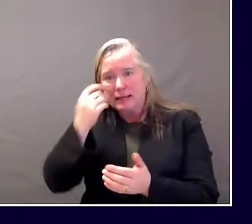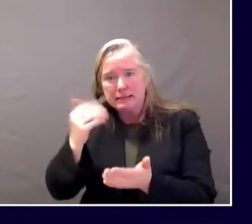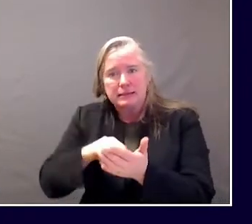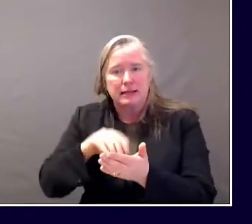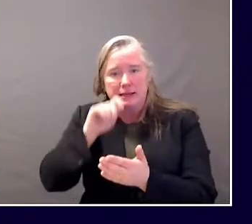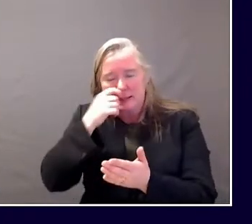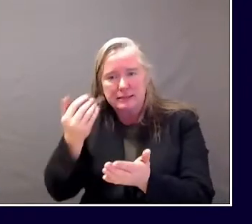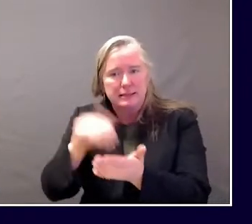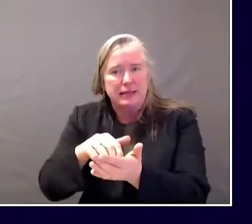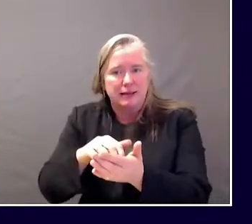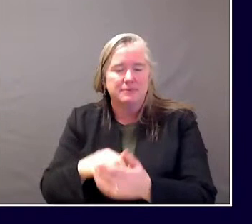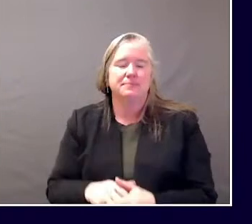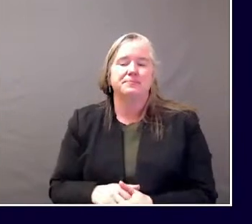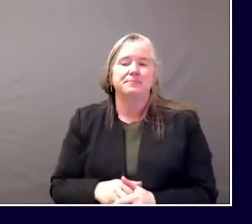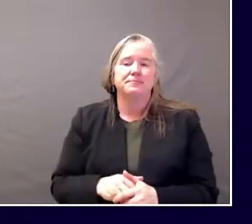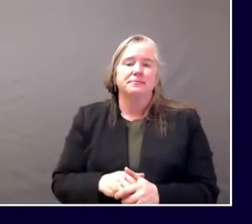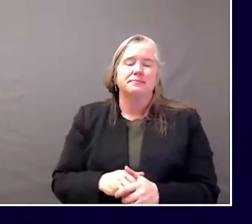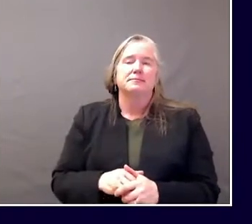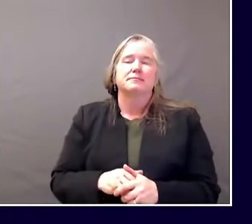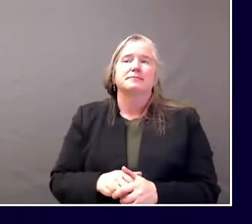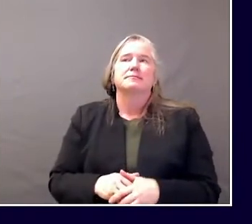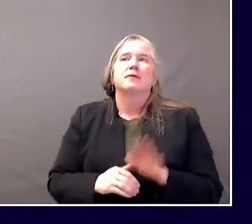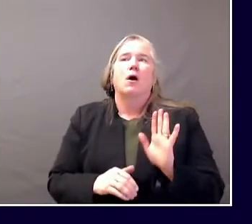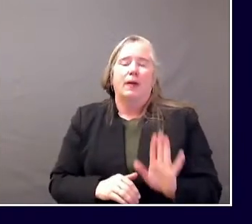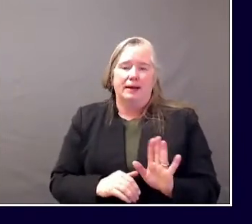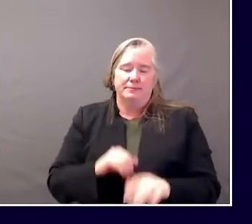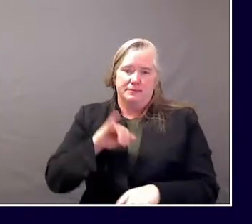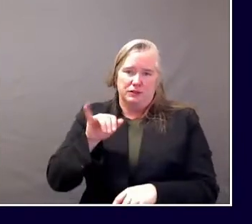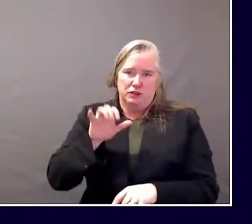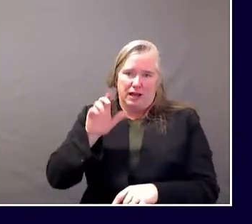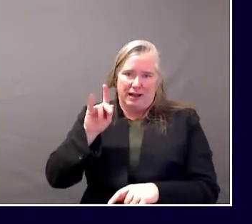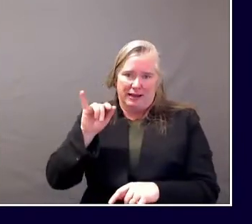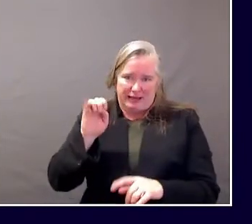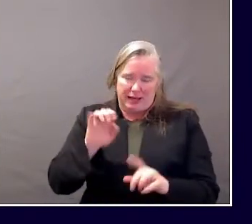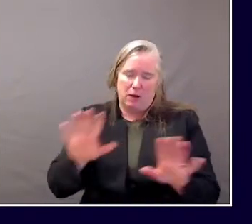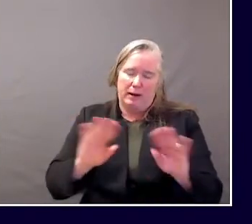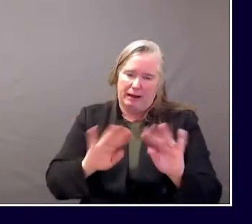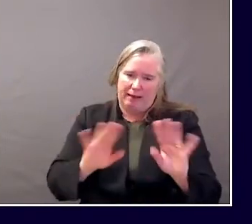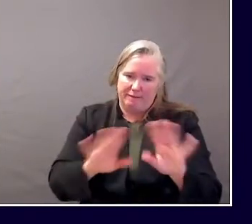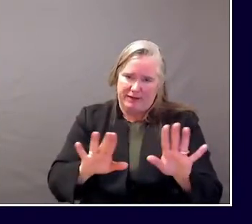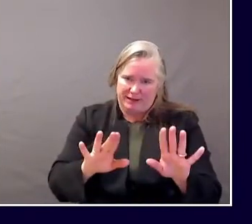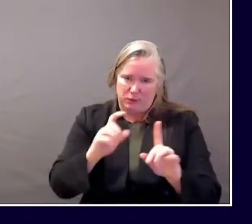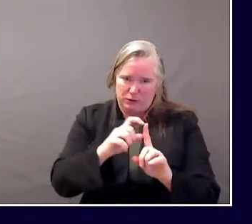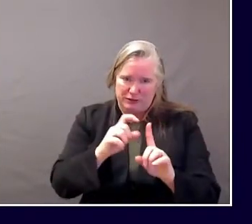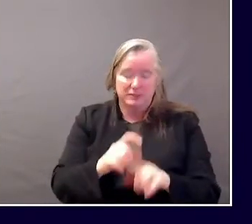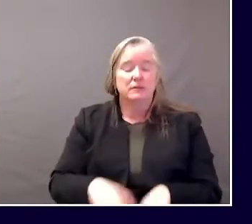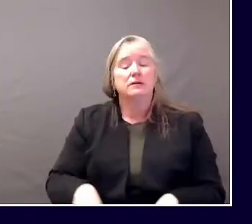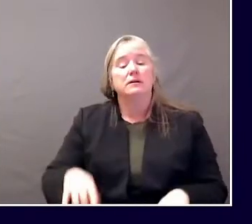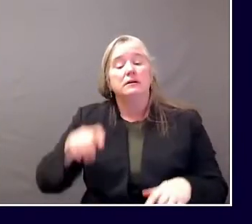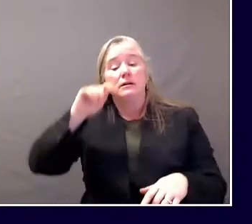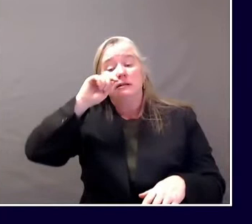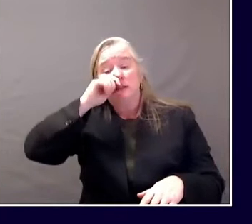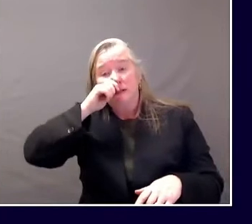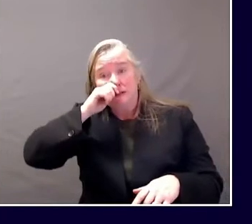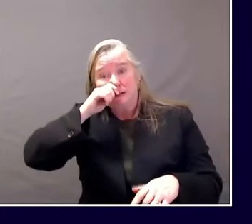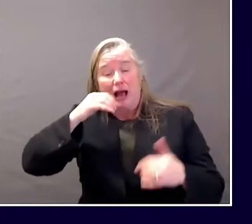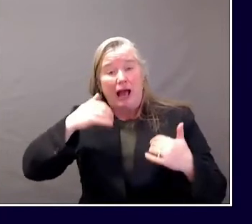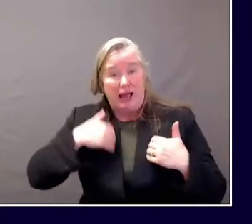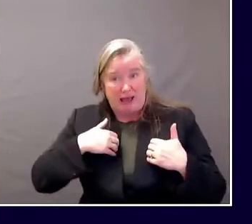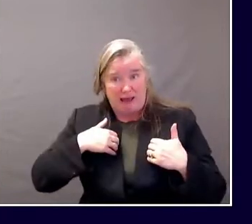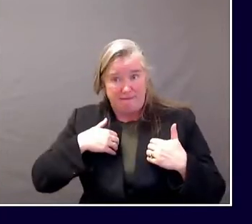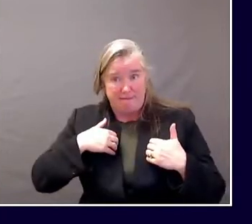be a little persnickety on terms, but just one thing. After you test positive, and you got to stay away from